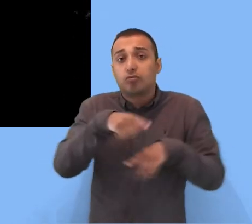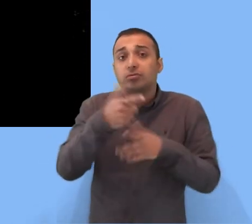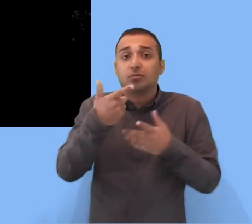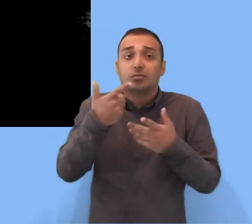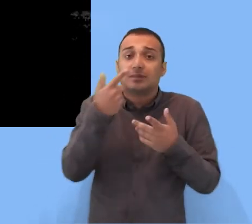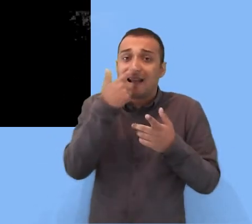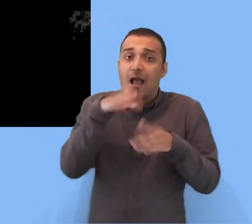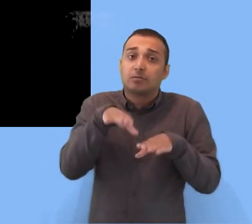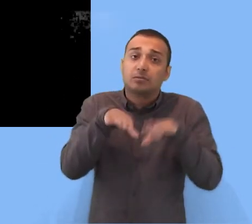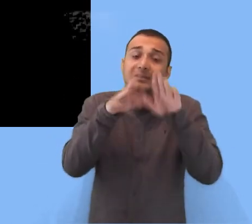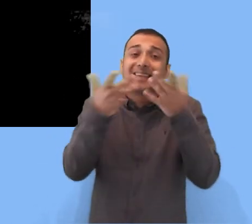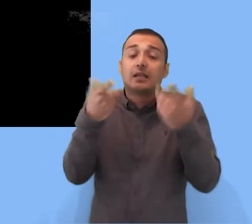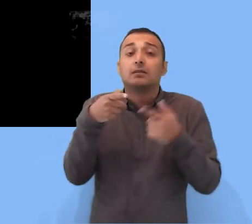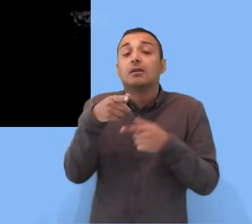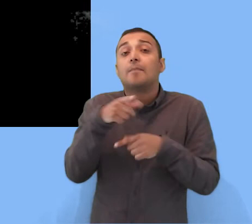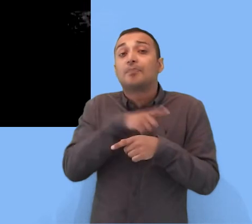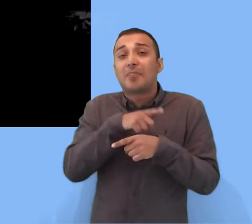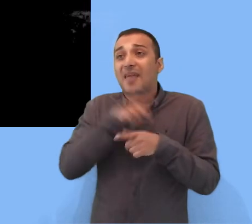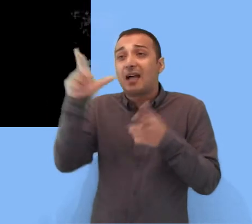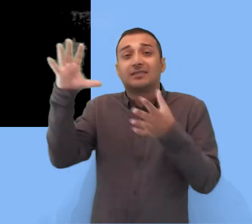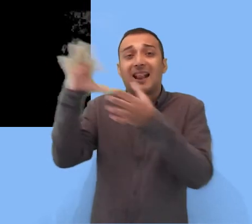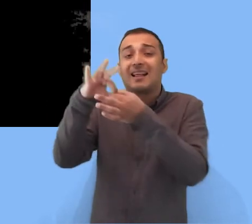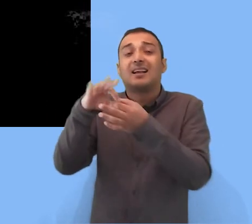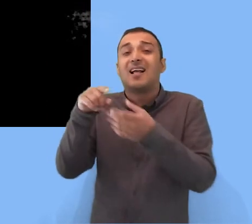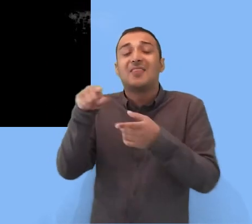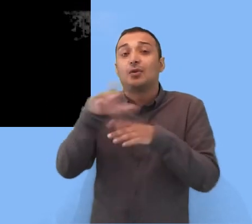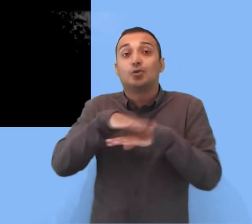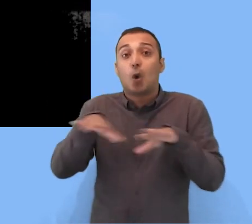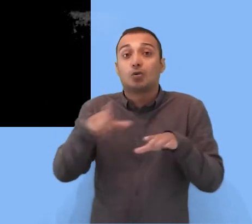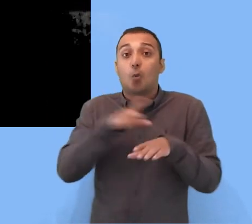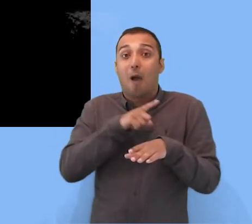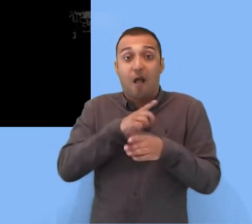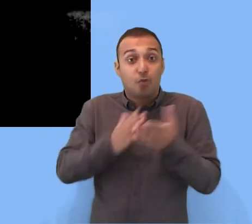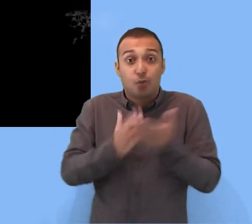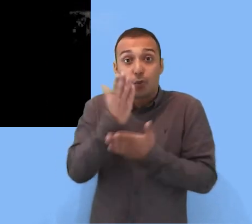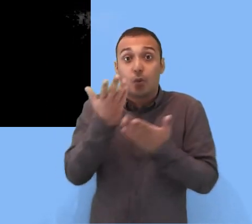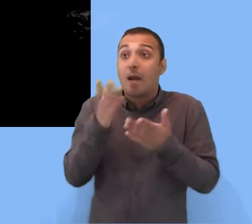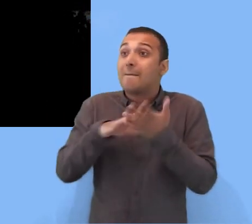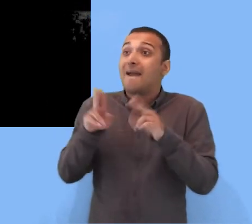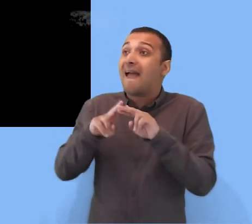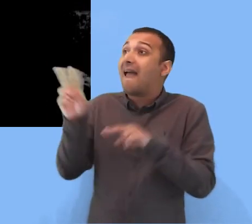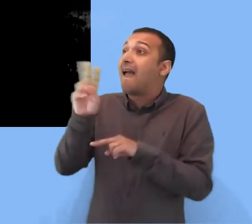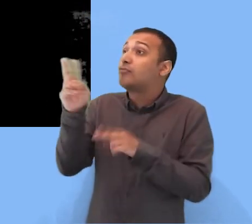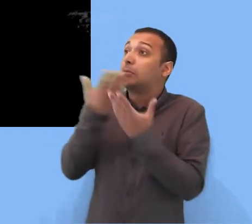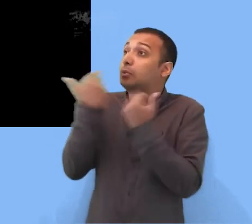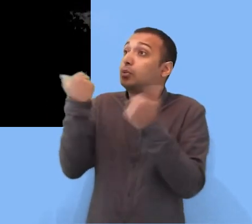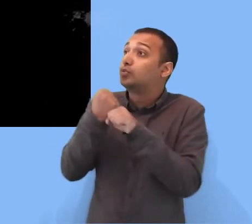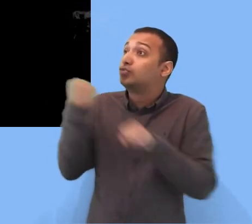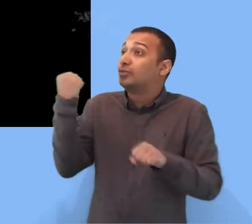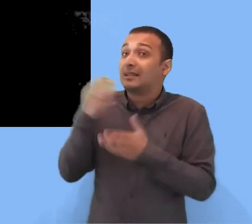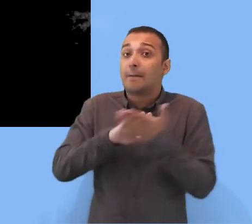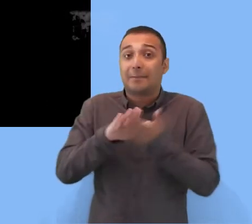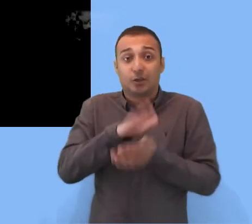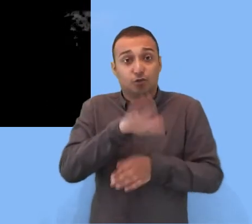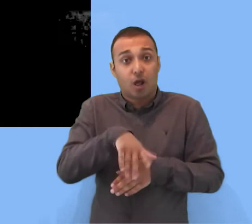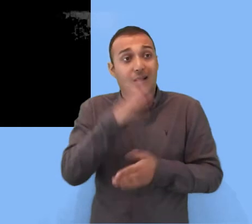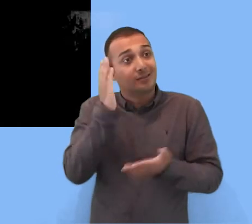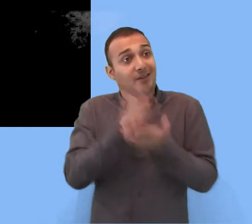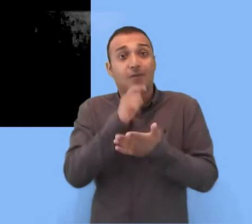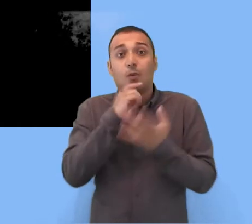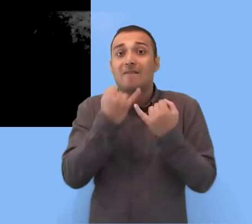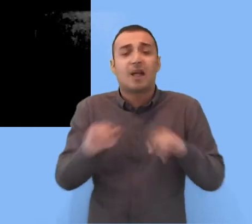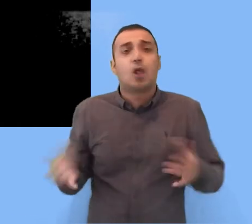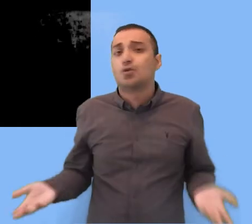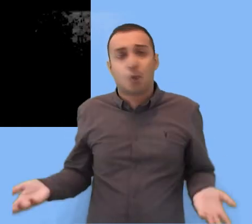can break that cycle. We can make it so that parents who haven't had a success in the educational